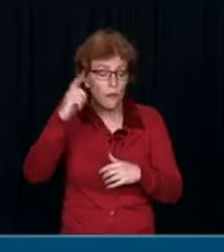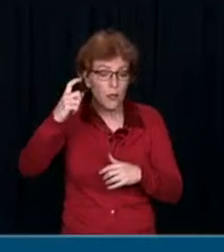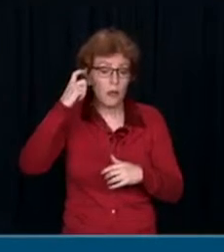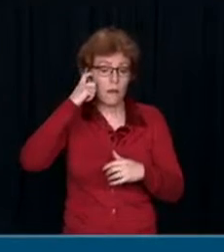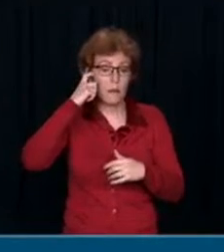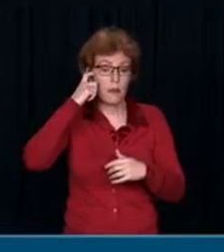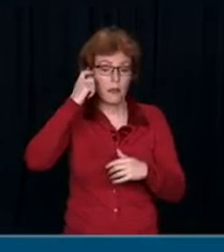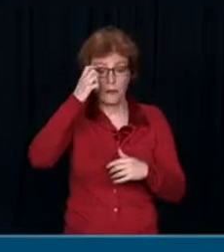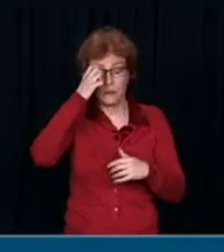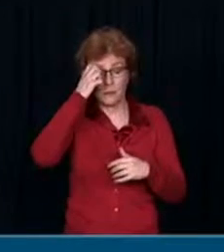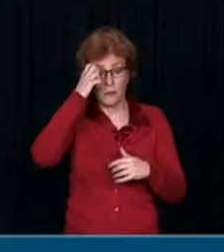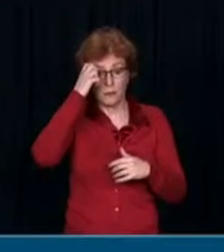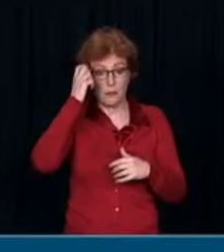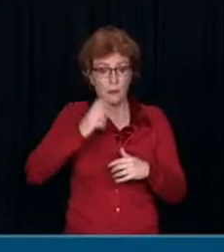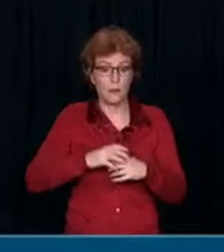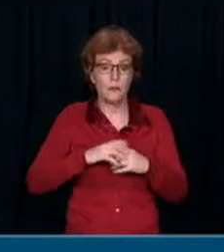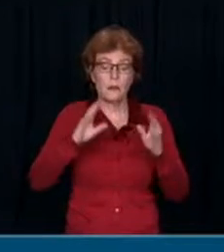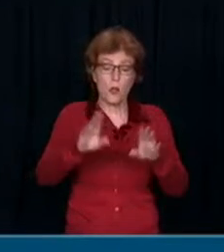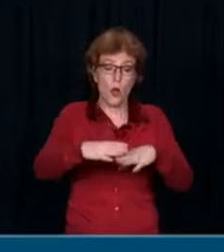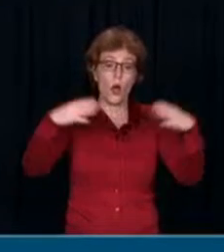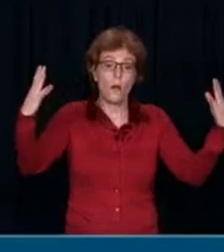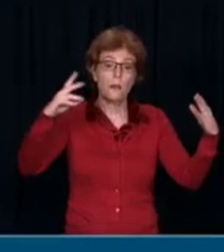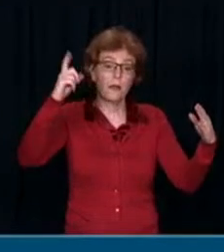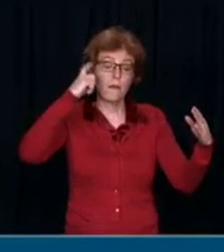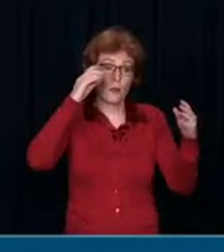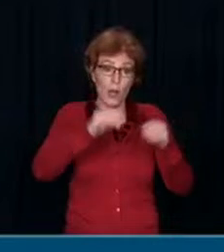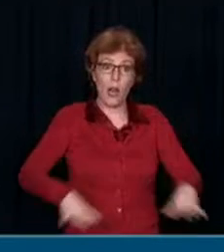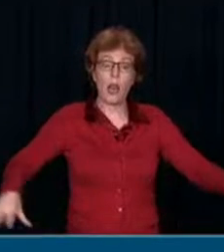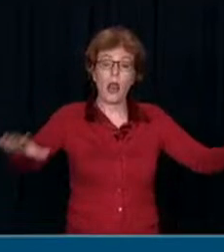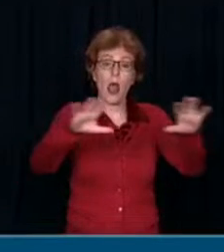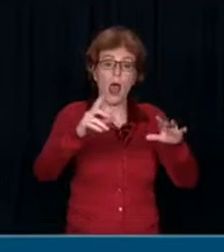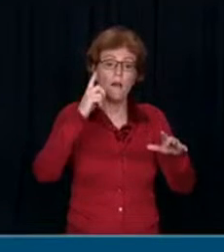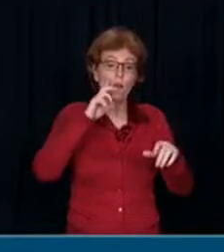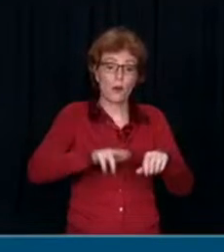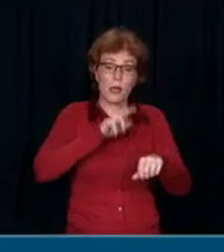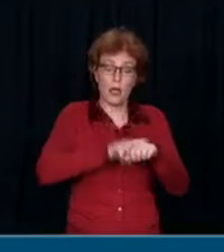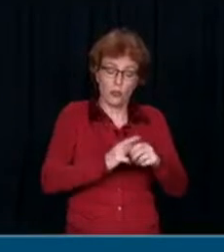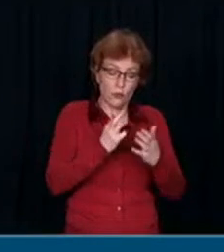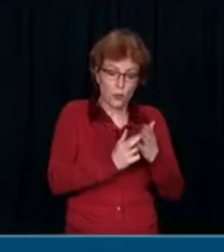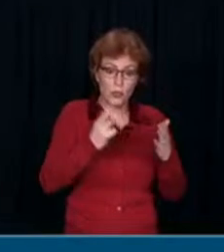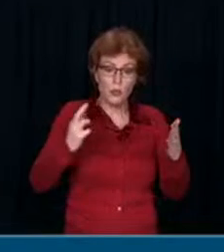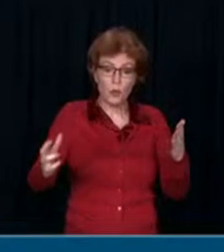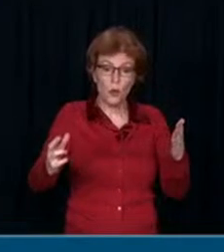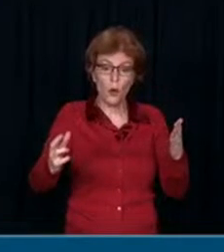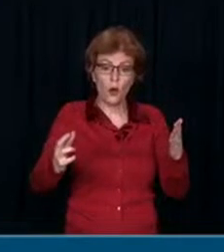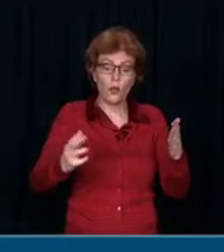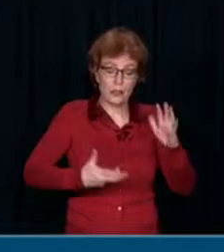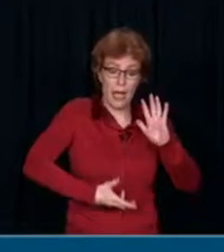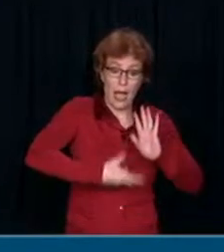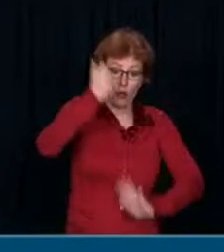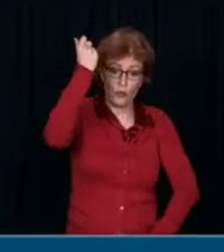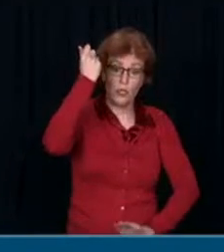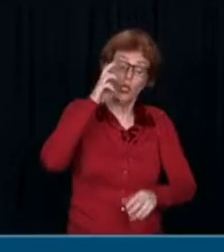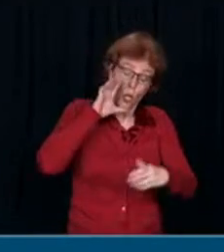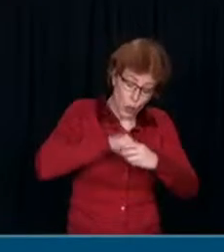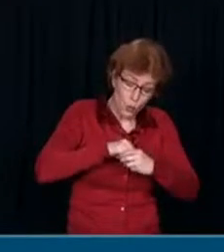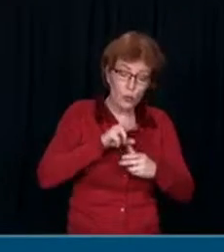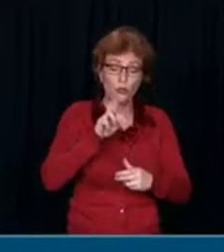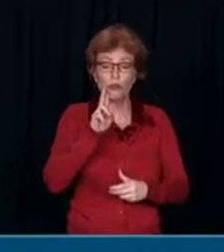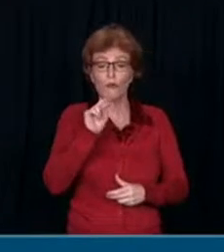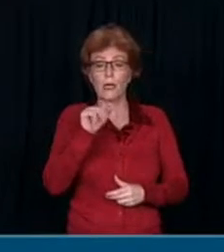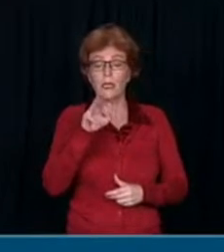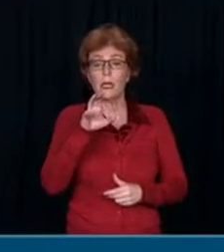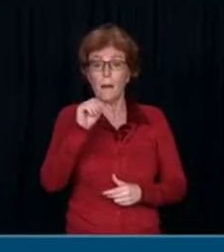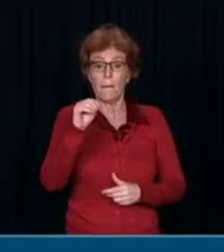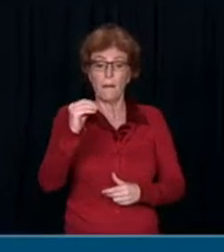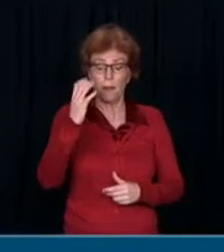government opens up these federal lands for natural resource extraction, including uranium. And that is the